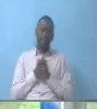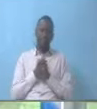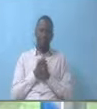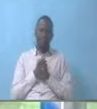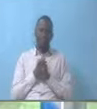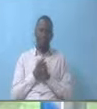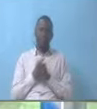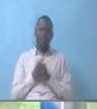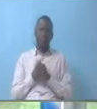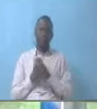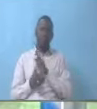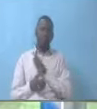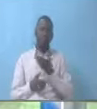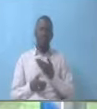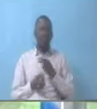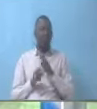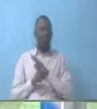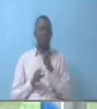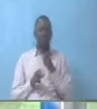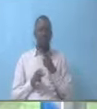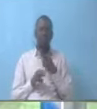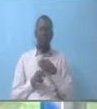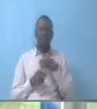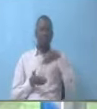I have no position on this.